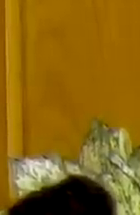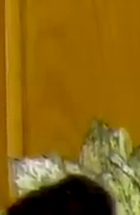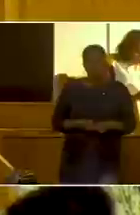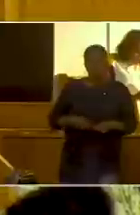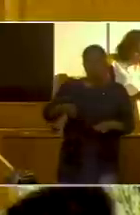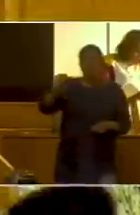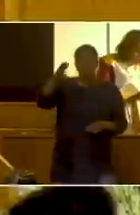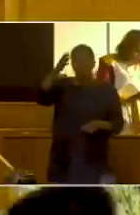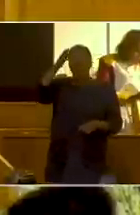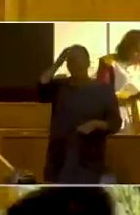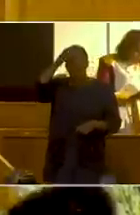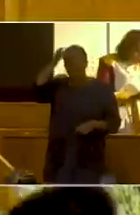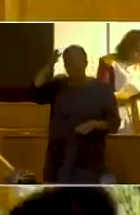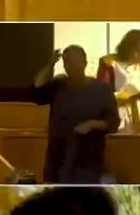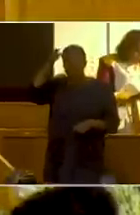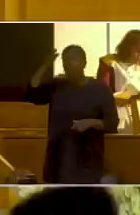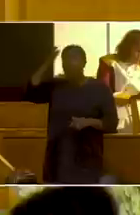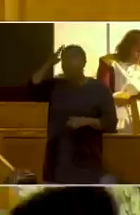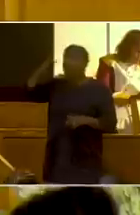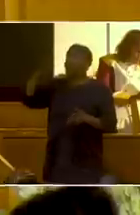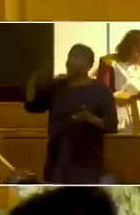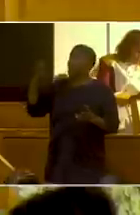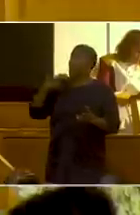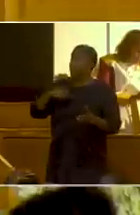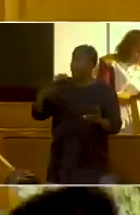Father, here we bow in your presence on holy ground.